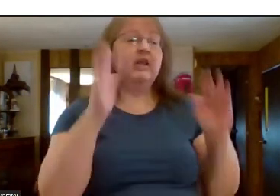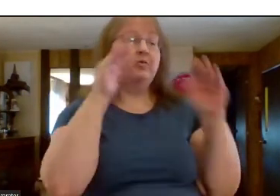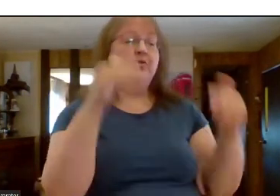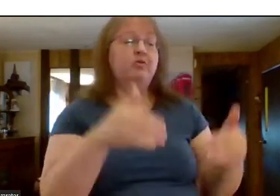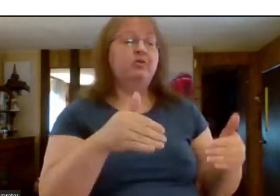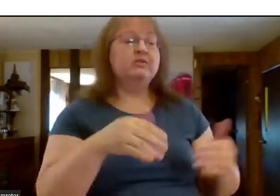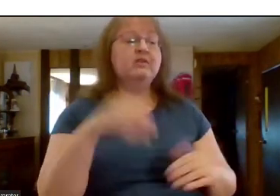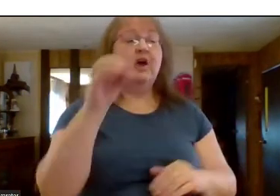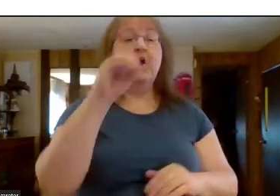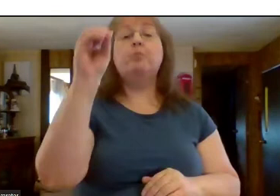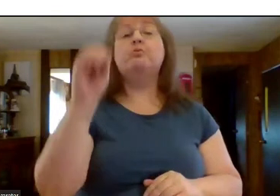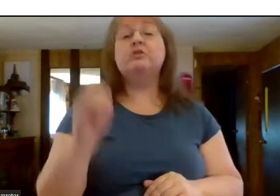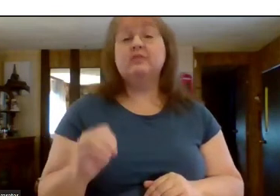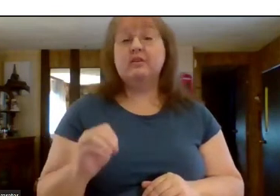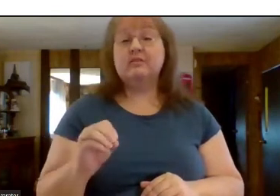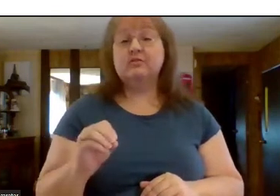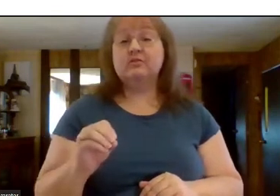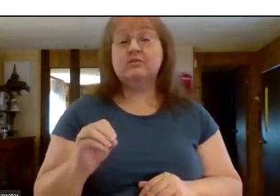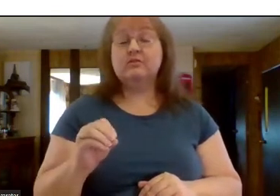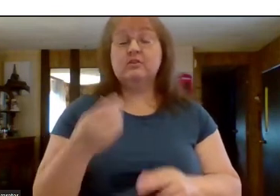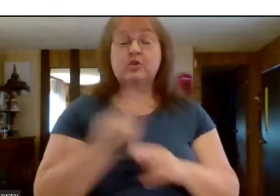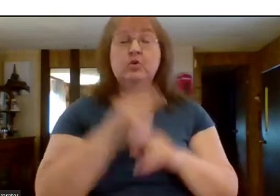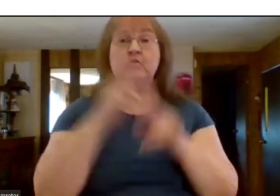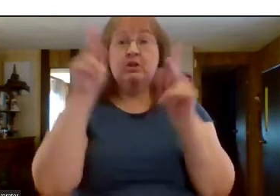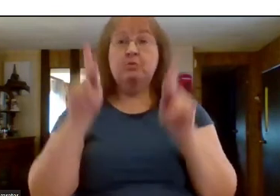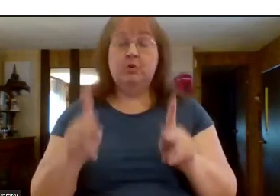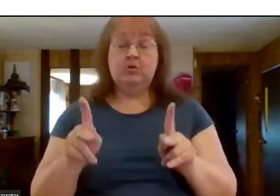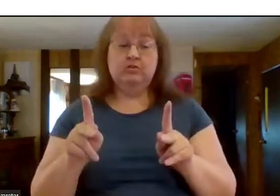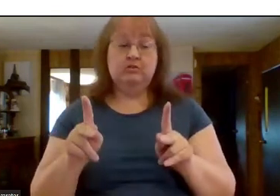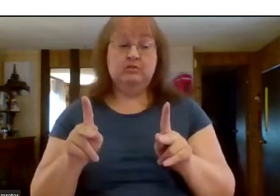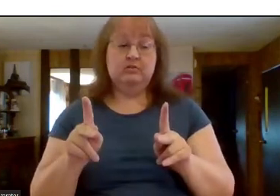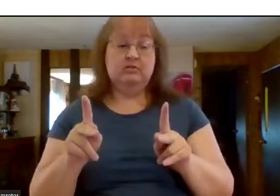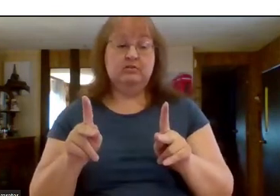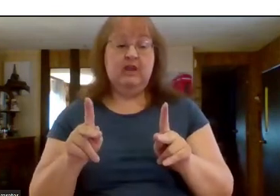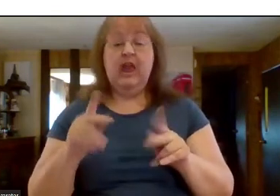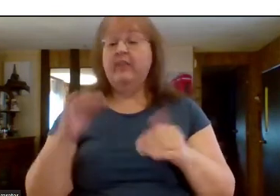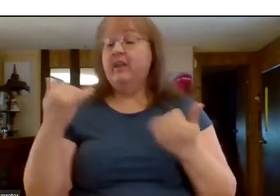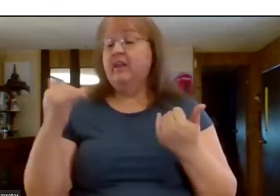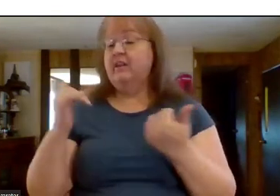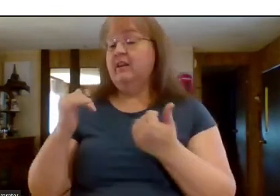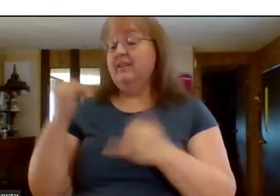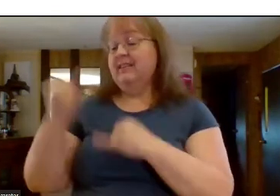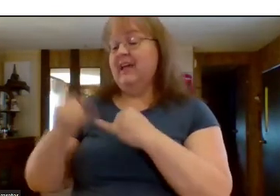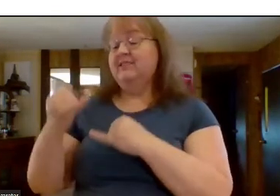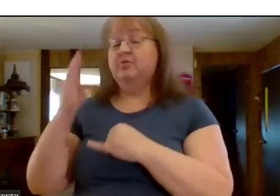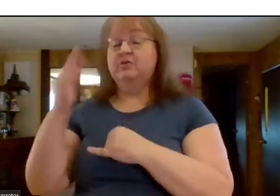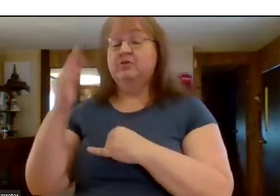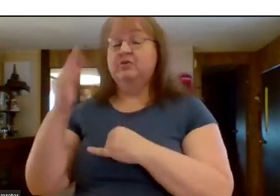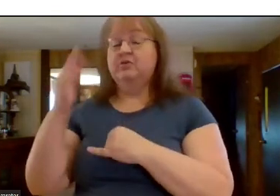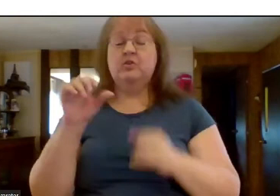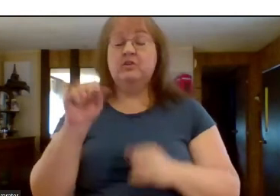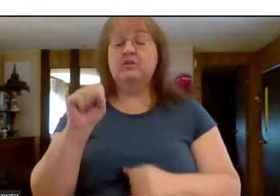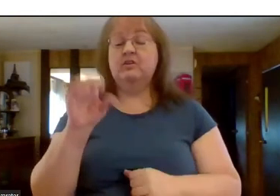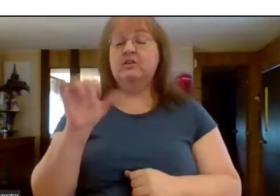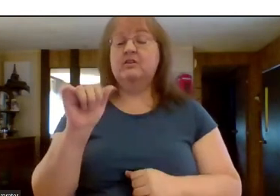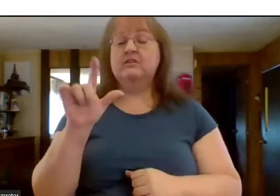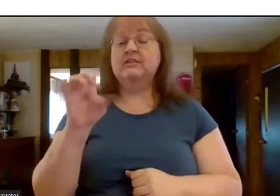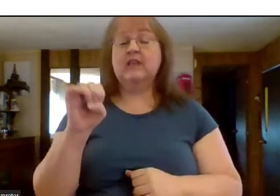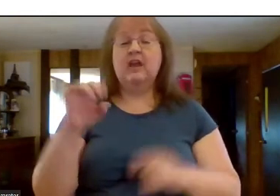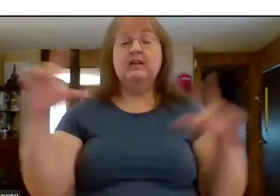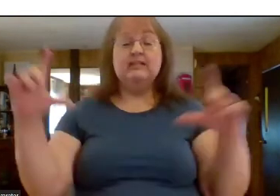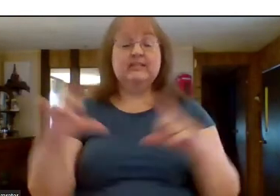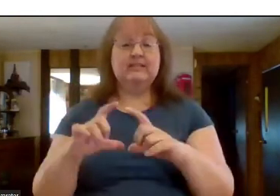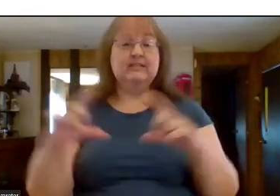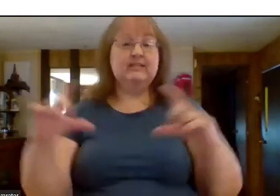proportions and solve them. Now we're gonna look at some percentage problems using proportions, and then we'll finish up by looking at